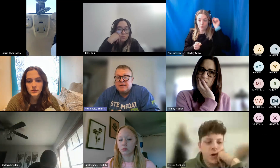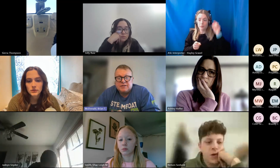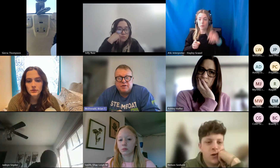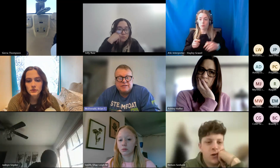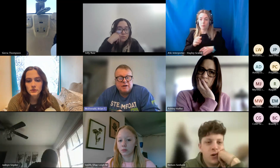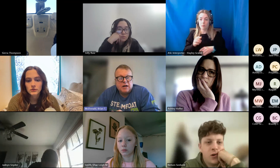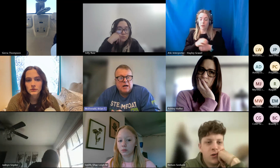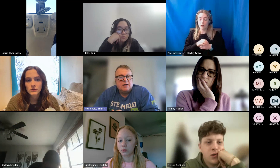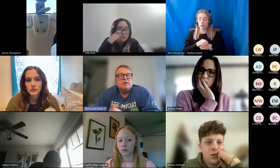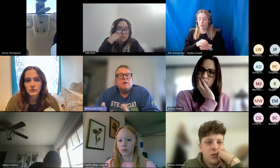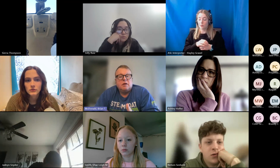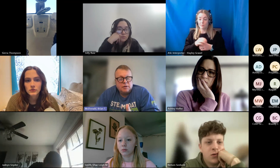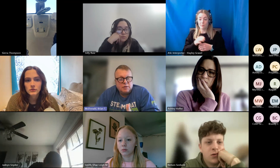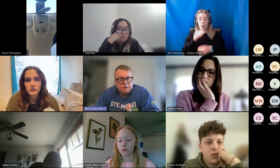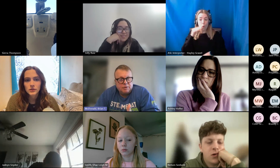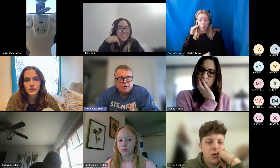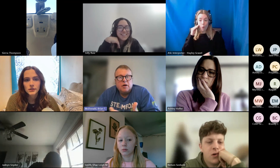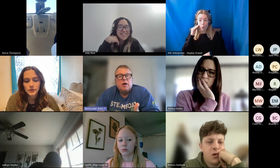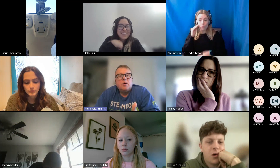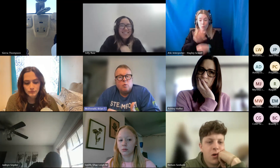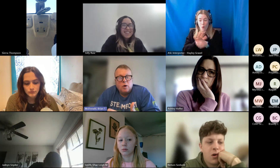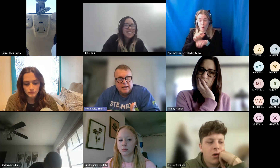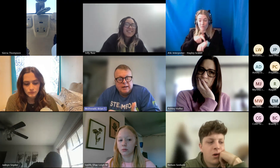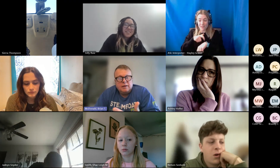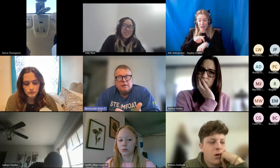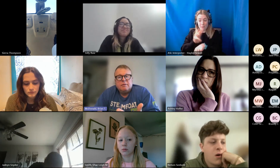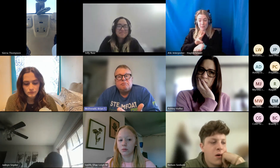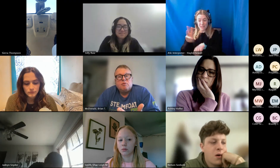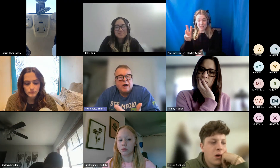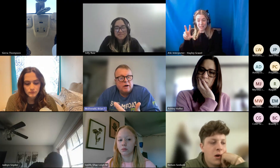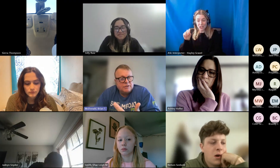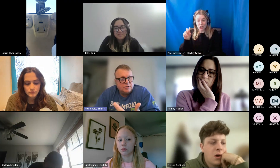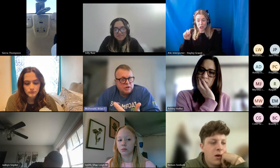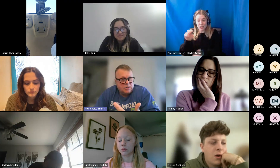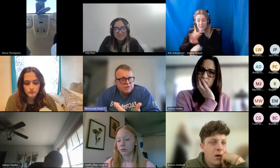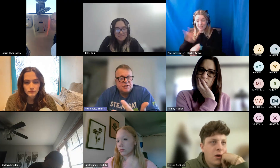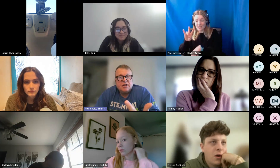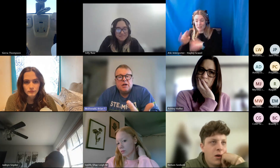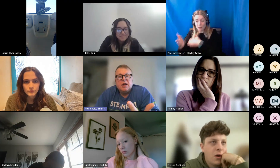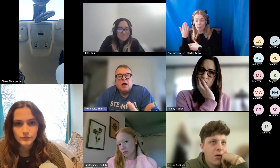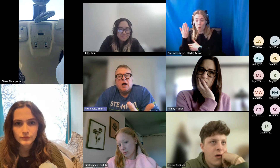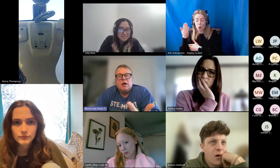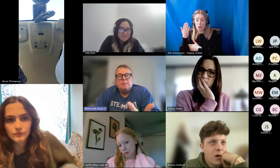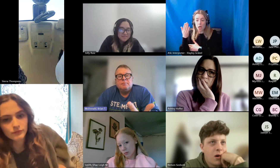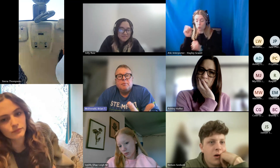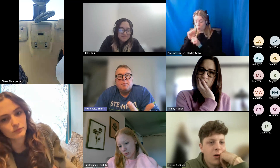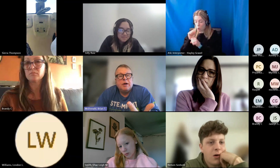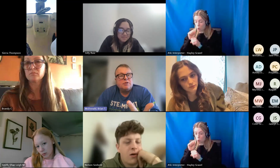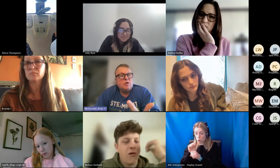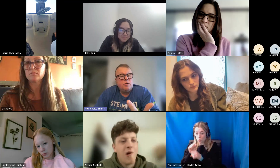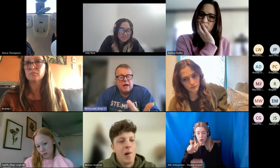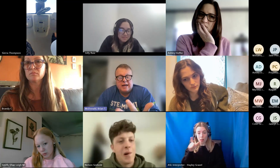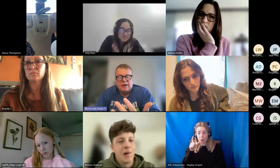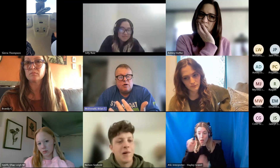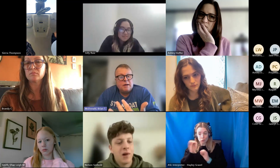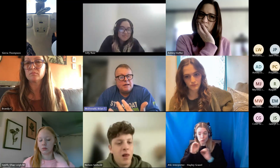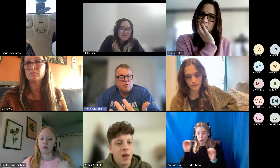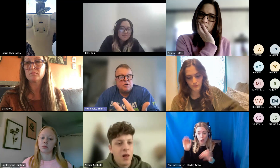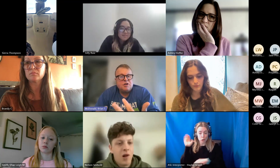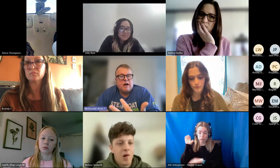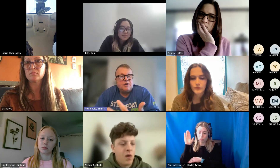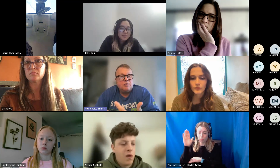up at 6:30, 7 o'clock on the computer, working, rarely took lunch. But also I